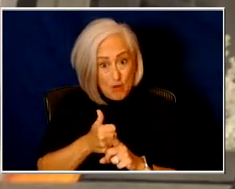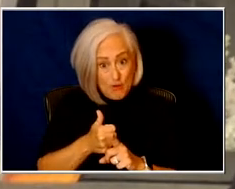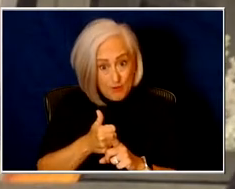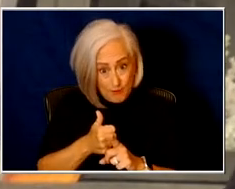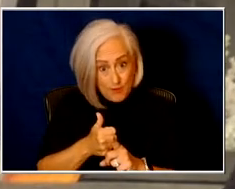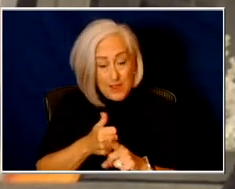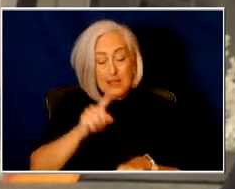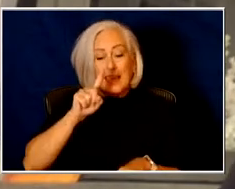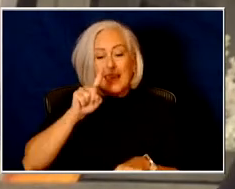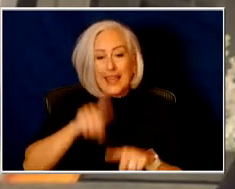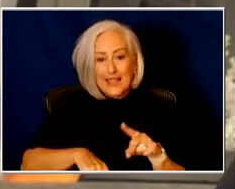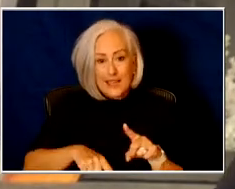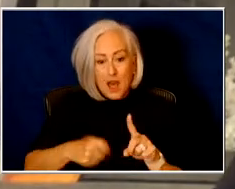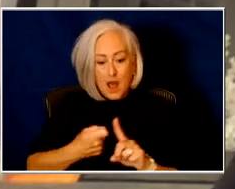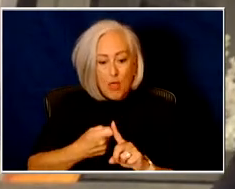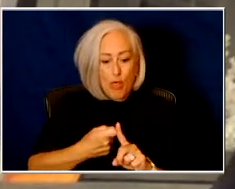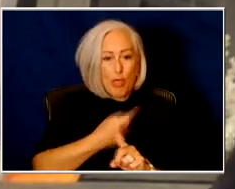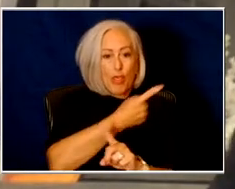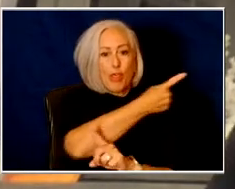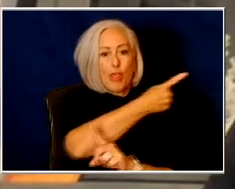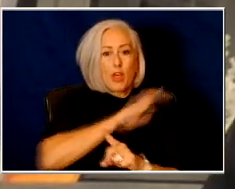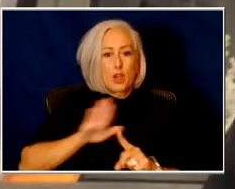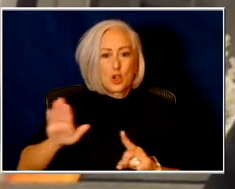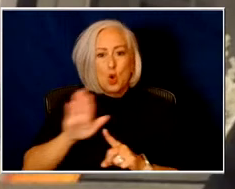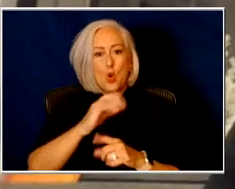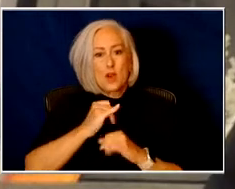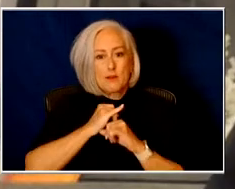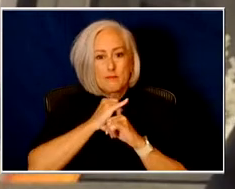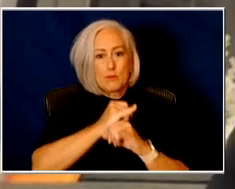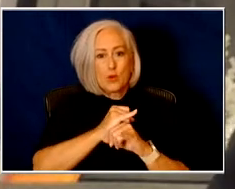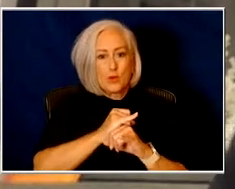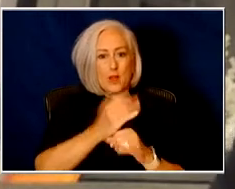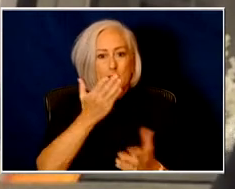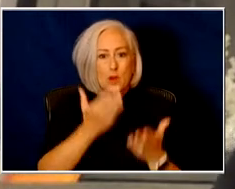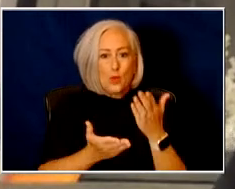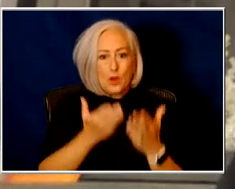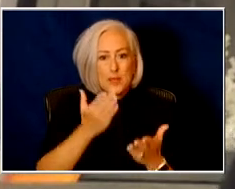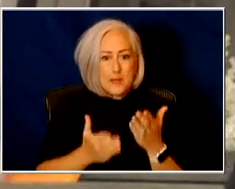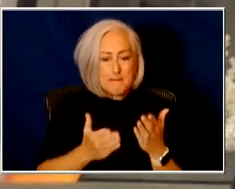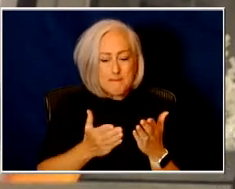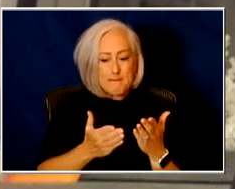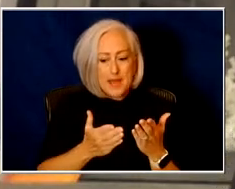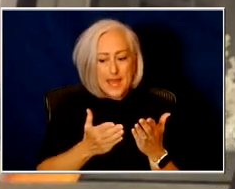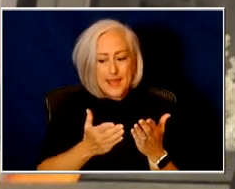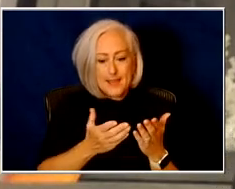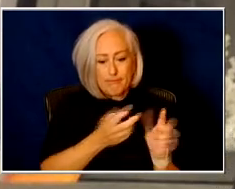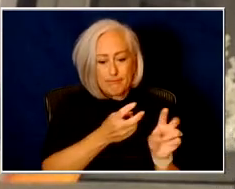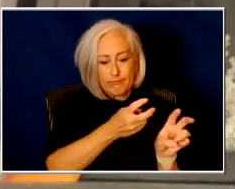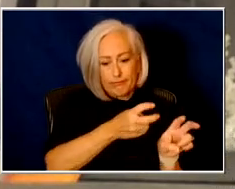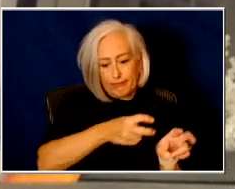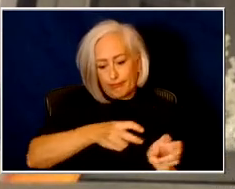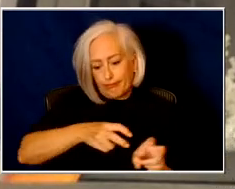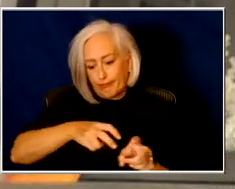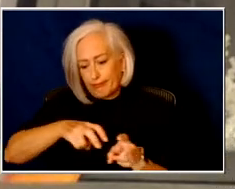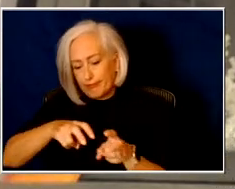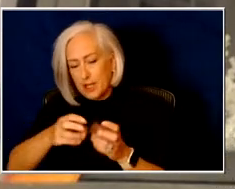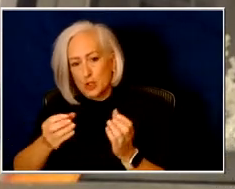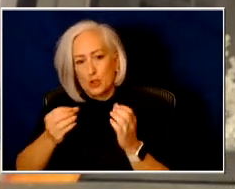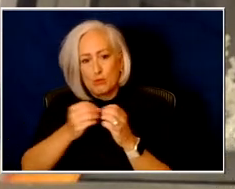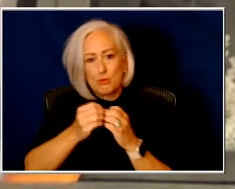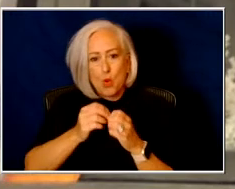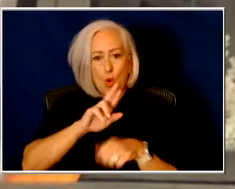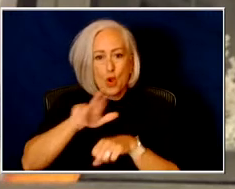maybe we'll start to Glide toward a more normal path I think the more